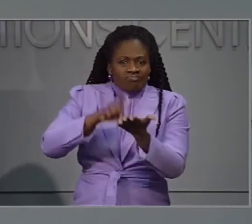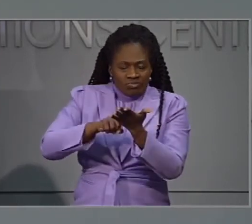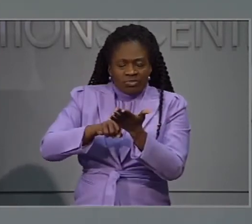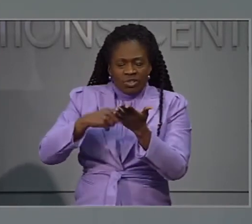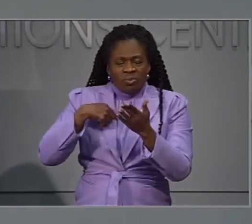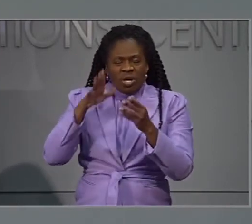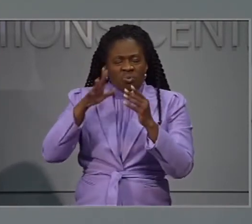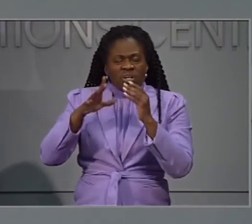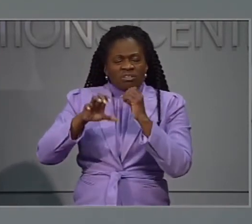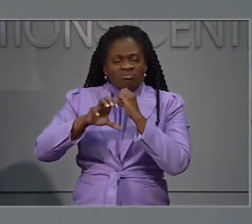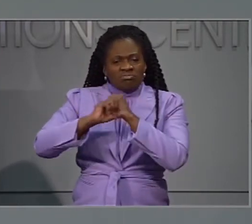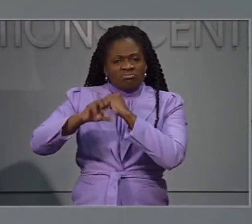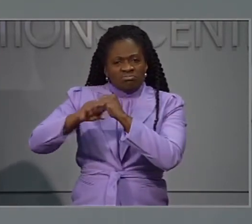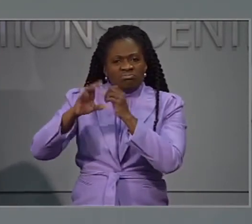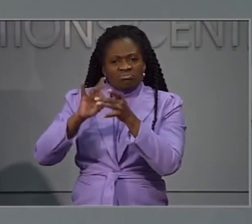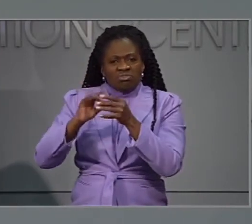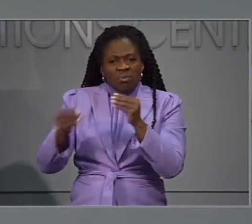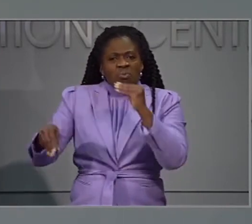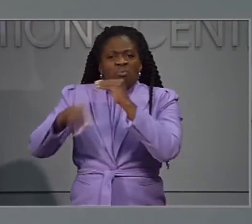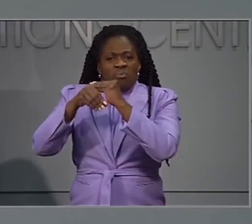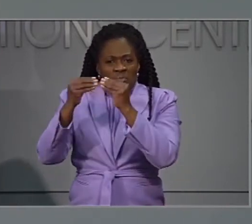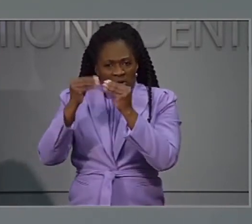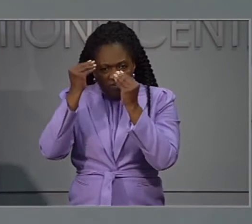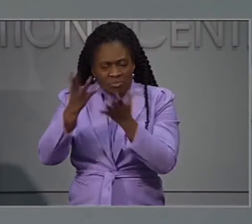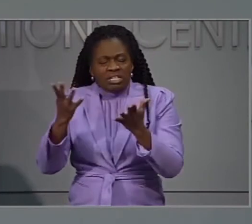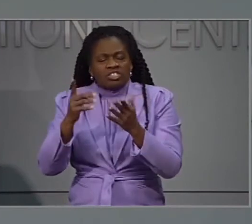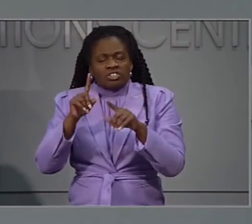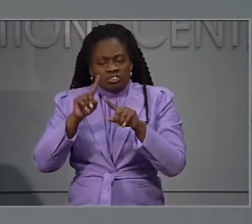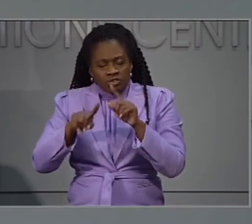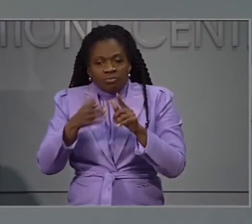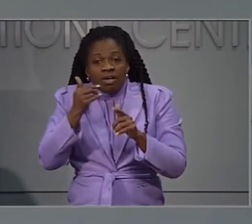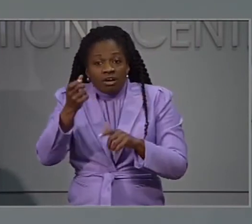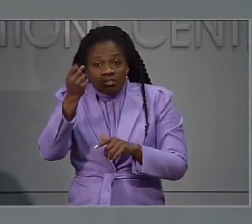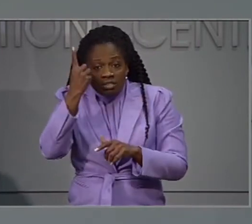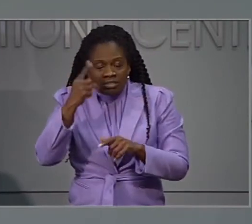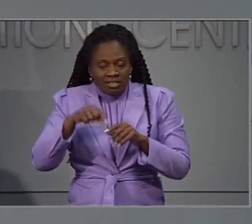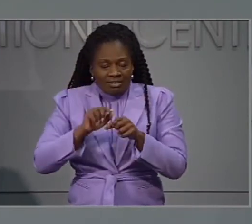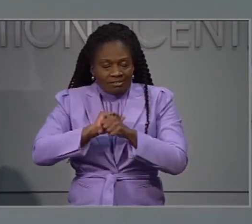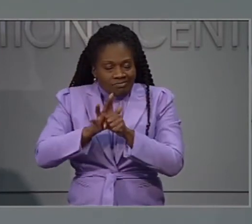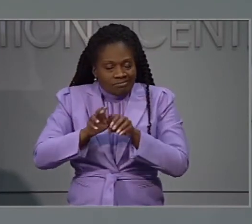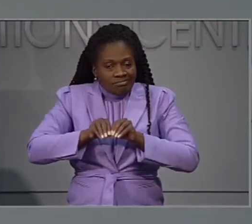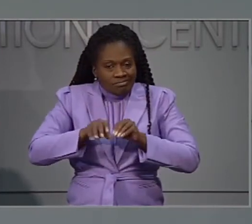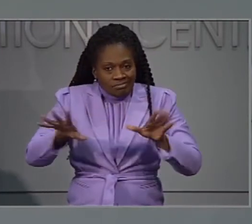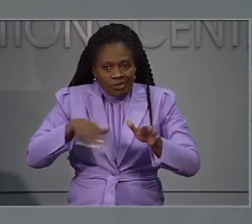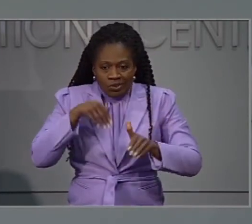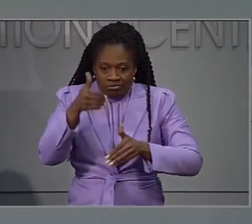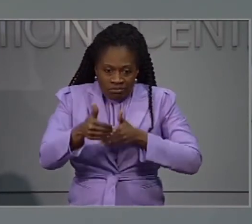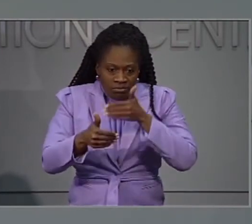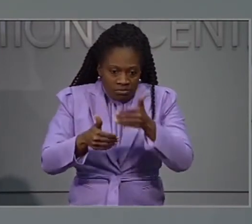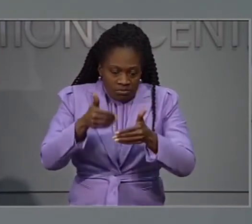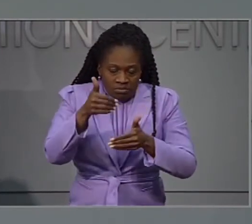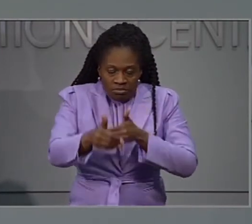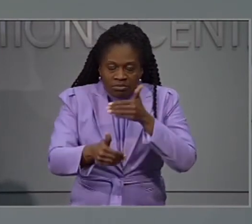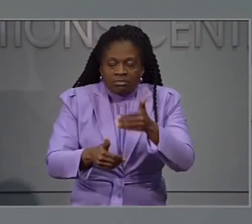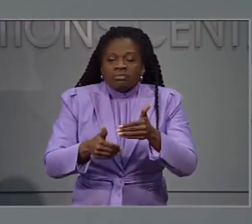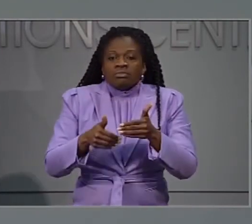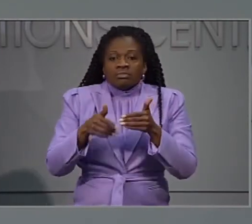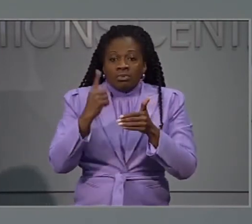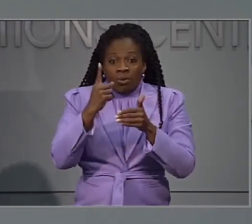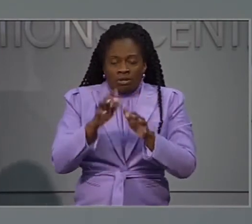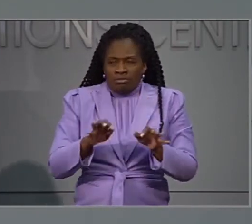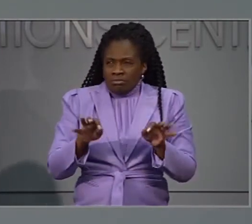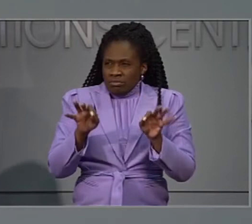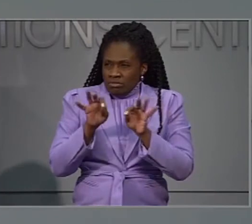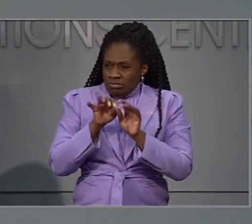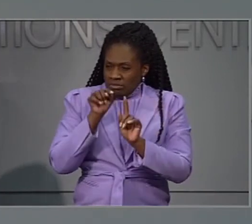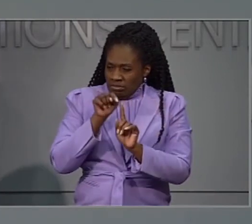release additional information to give us a better understanding of this virus as we continue to go forward. One in particular I